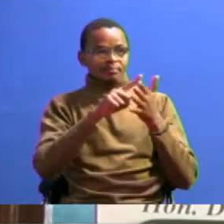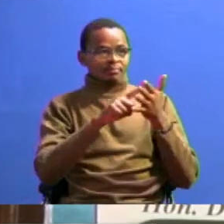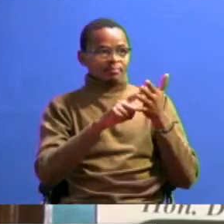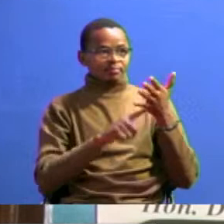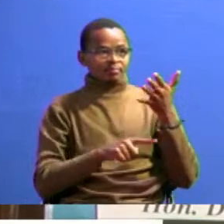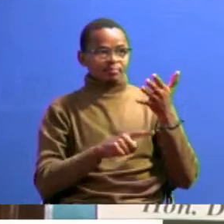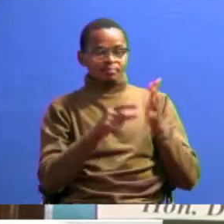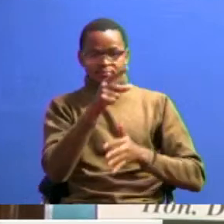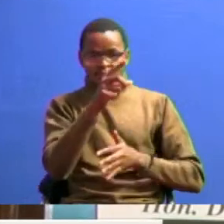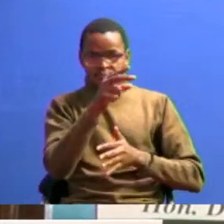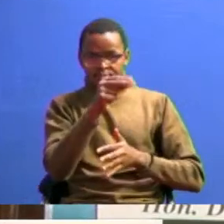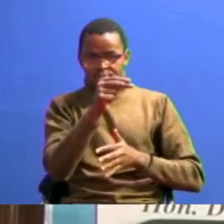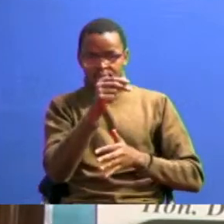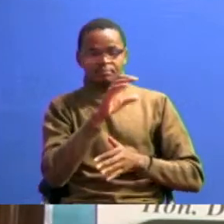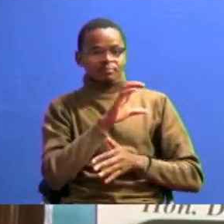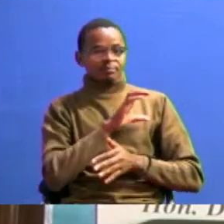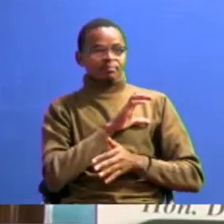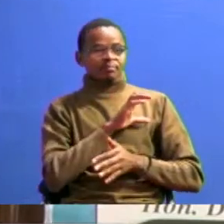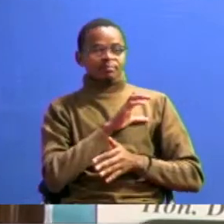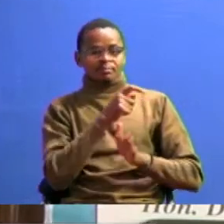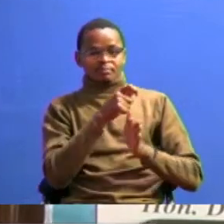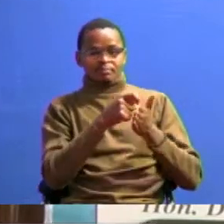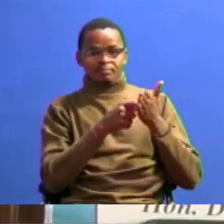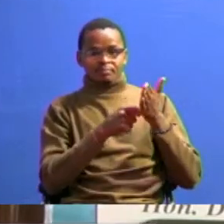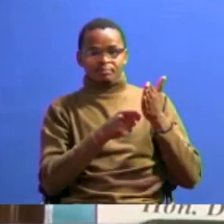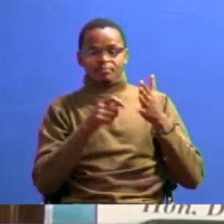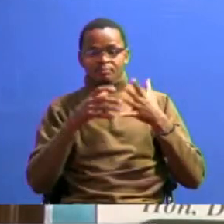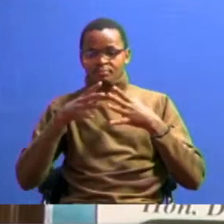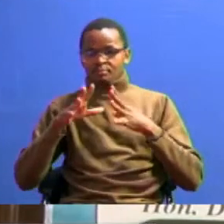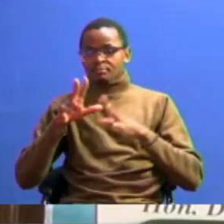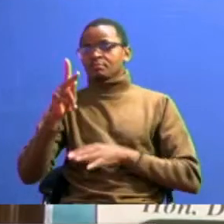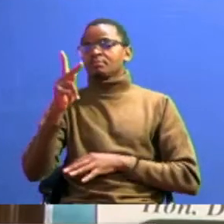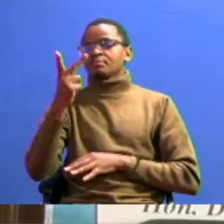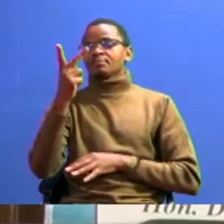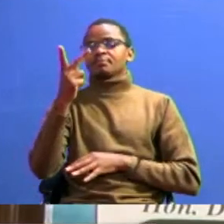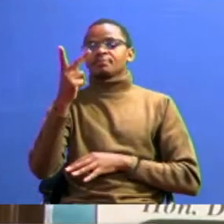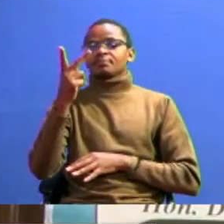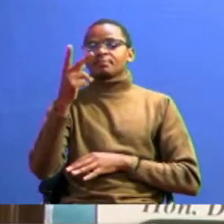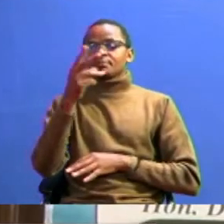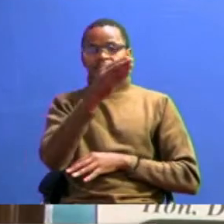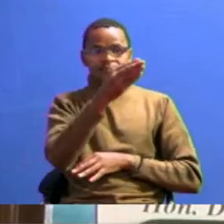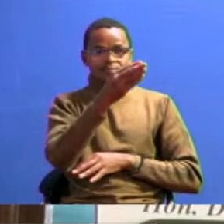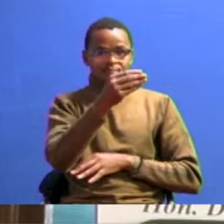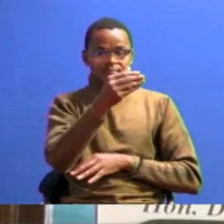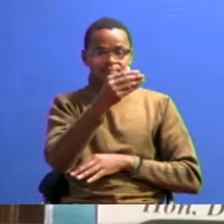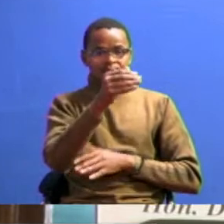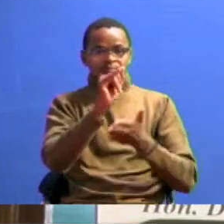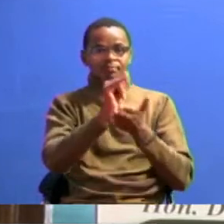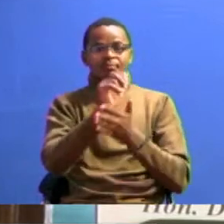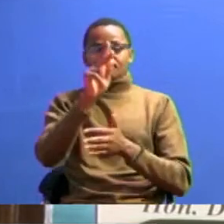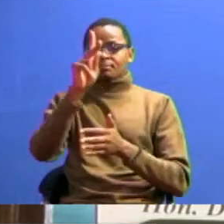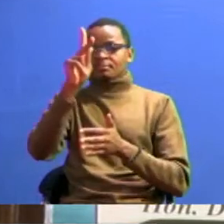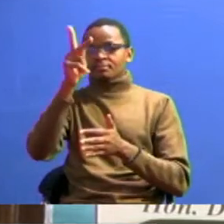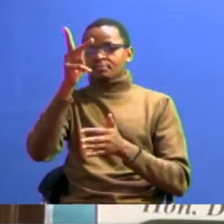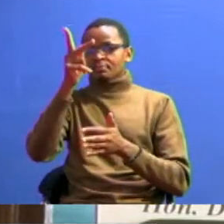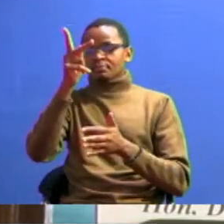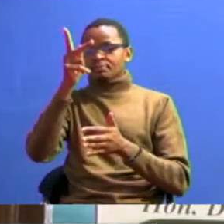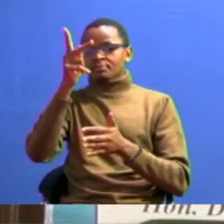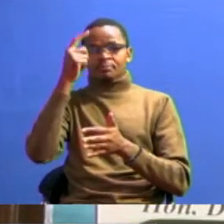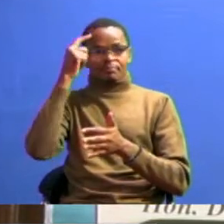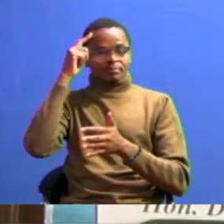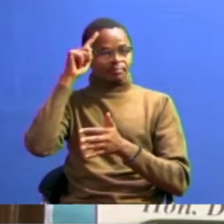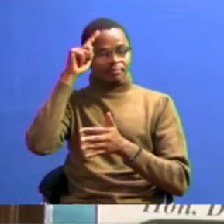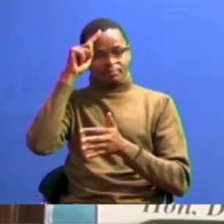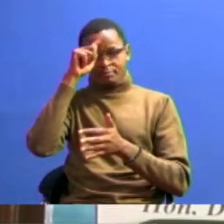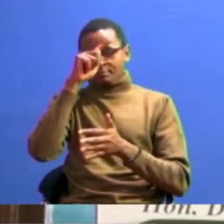Ile pesa yenu, ushuru ya wananchi wa Kenya, pesa wananchi wa Kenya wametoa kwa jasho